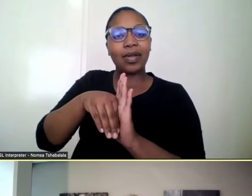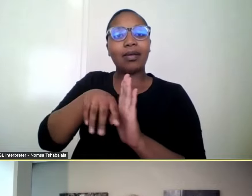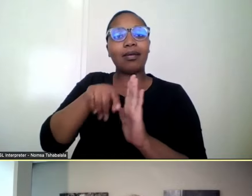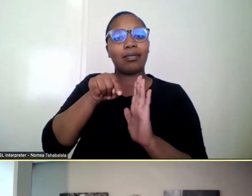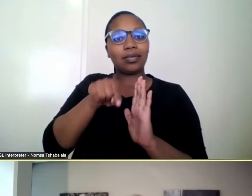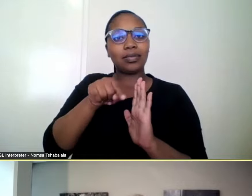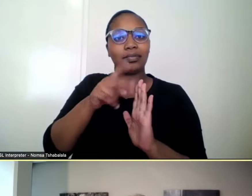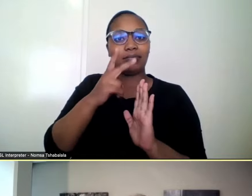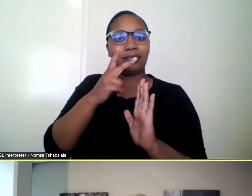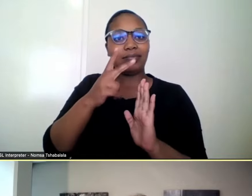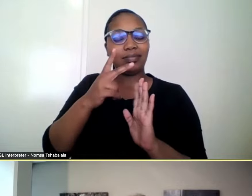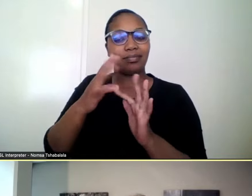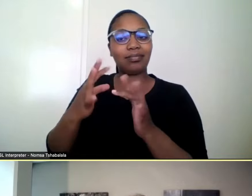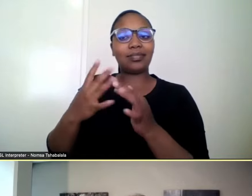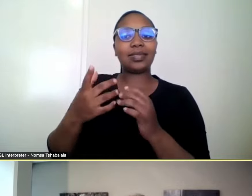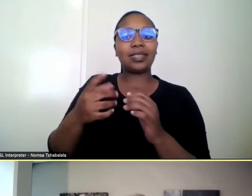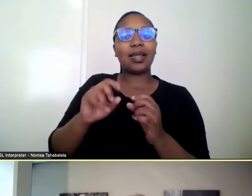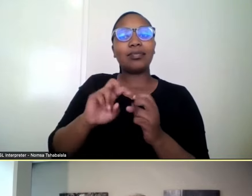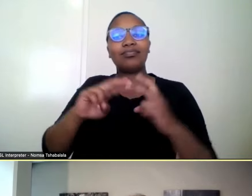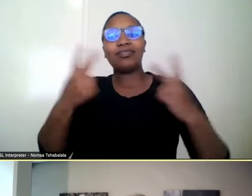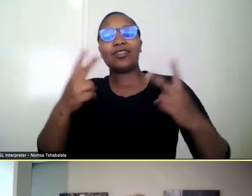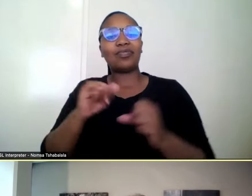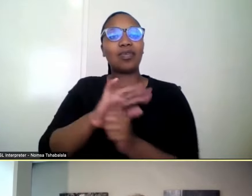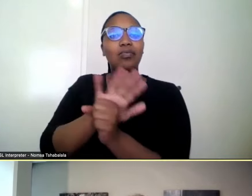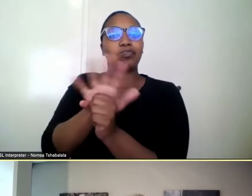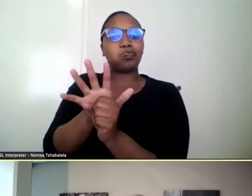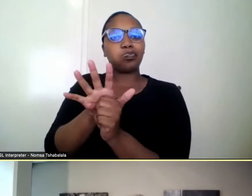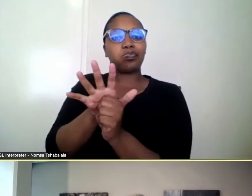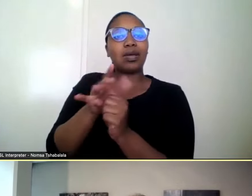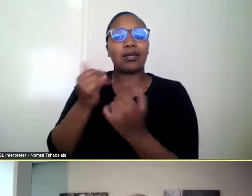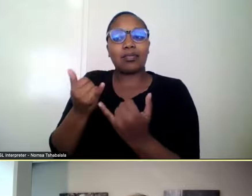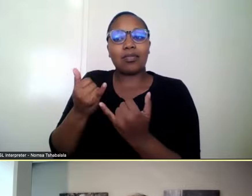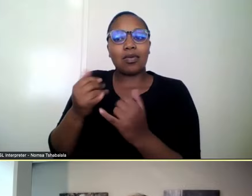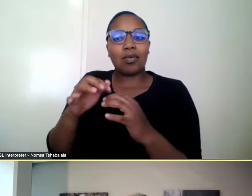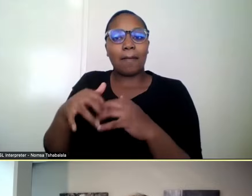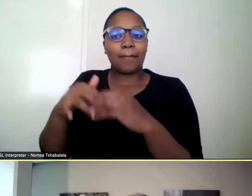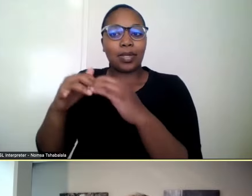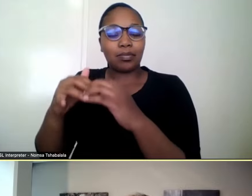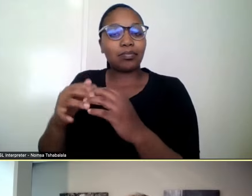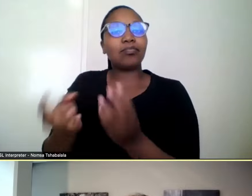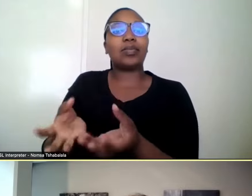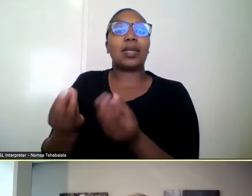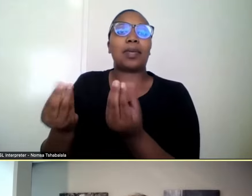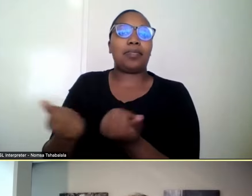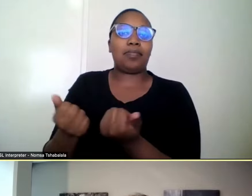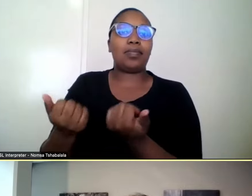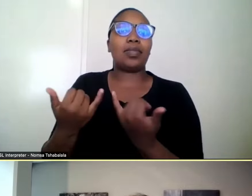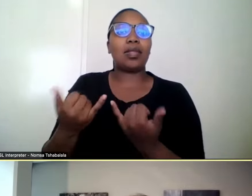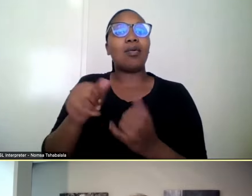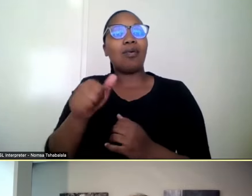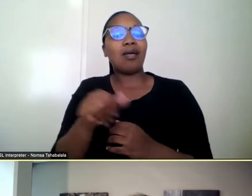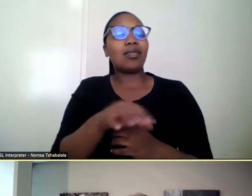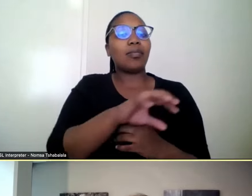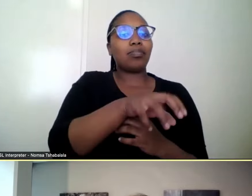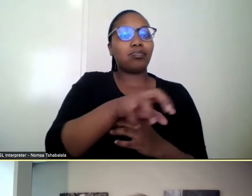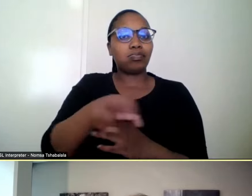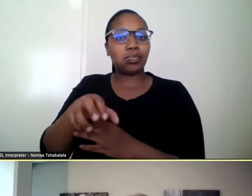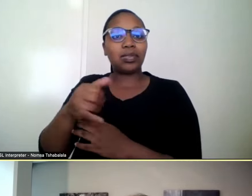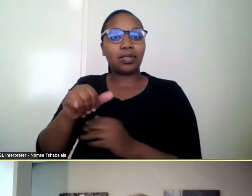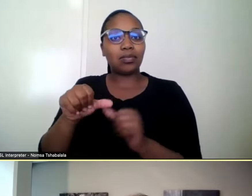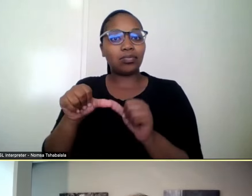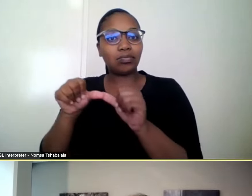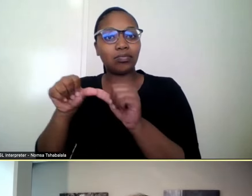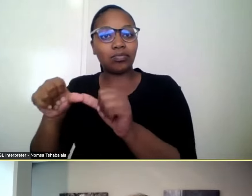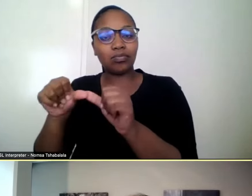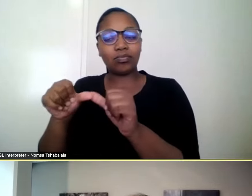there. And we are generating data from other provinces on the qPCR marker already showing